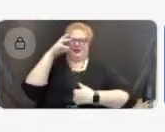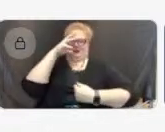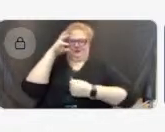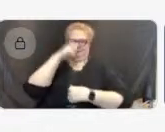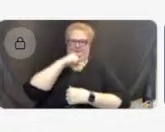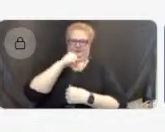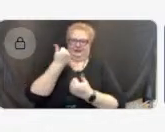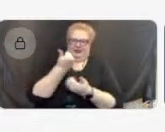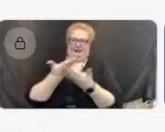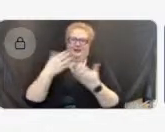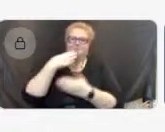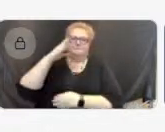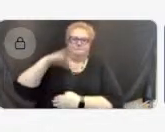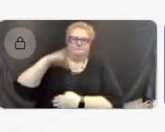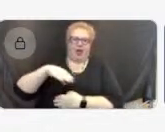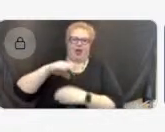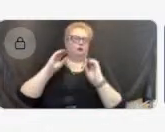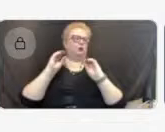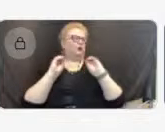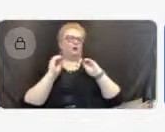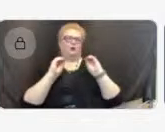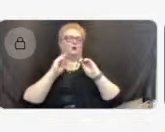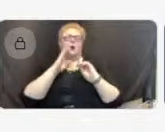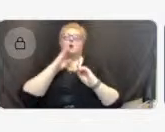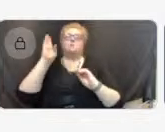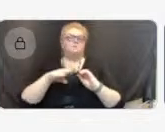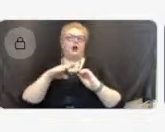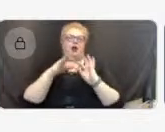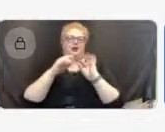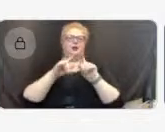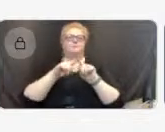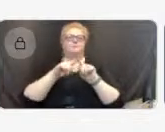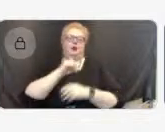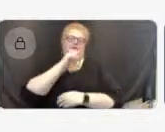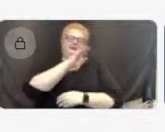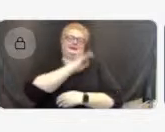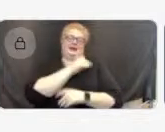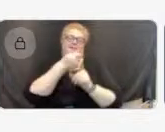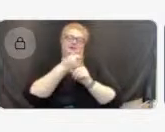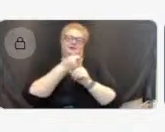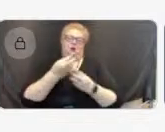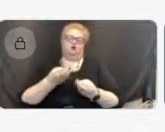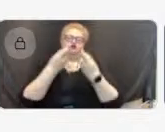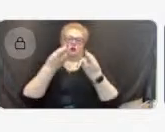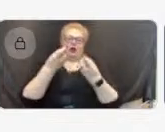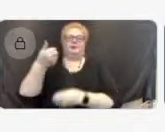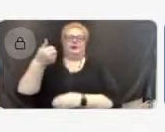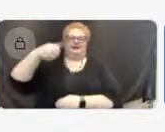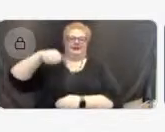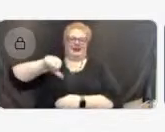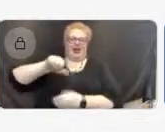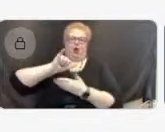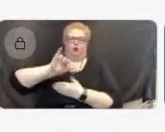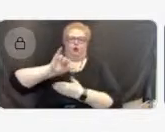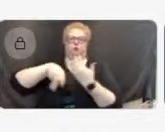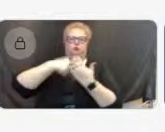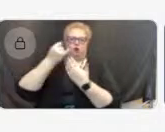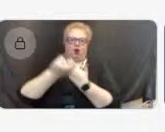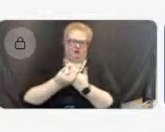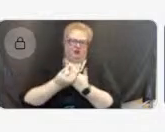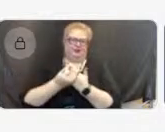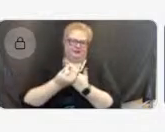about it. Oh, we didn't. The staff just recommended the denial of the project, so